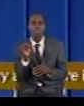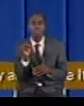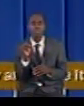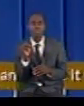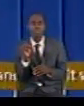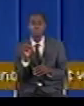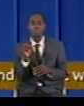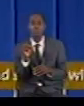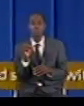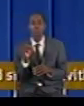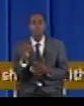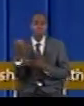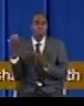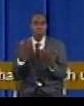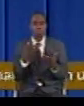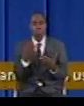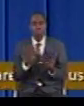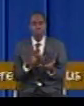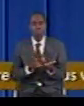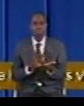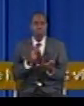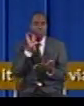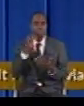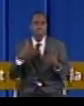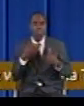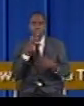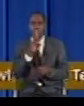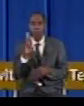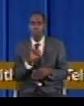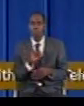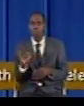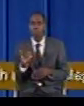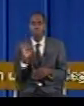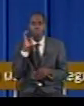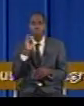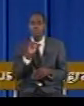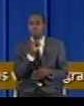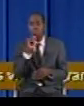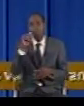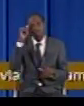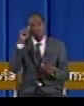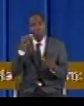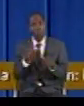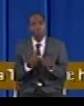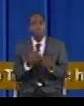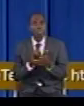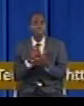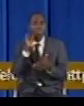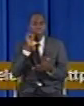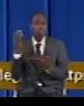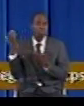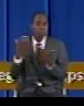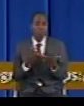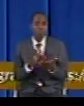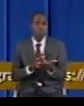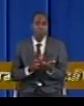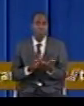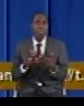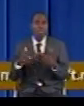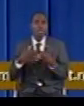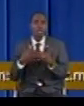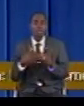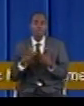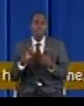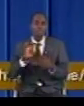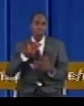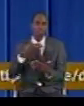been applying. So the day I could not even reply. I don't even remember that I brought a cream. After when I got to this